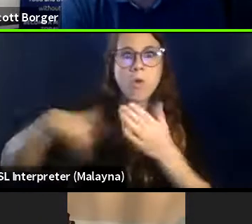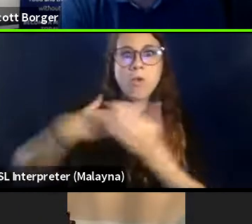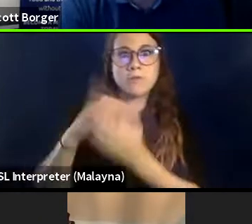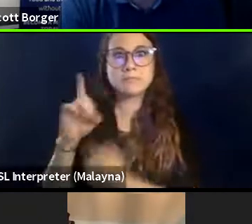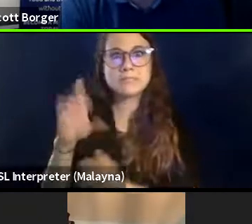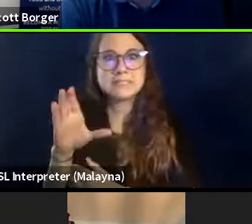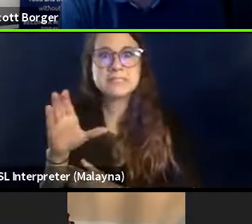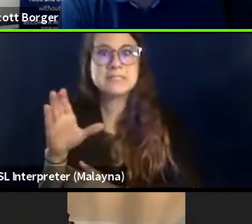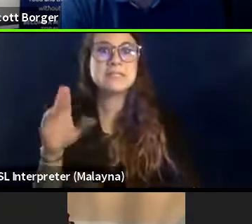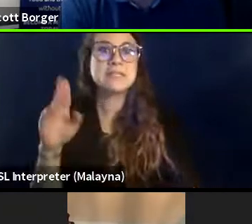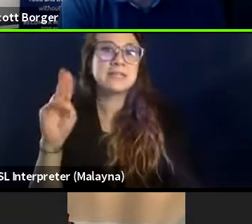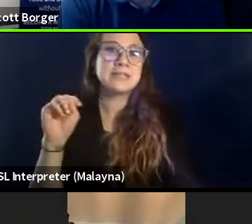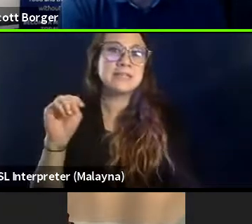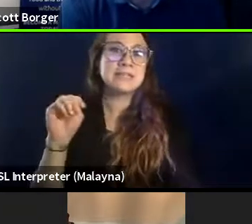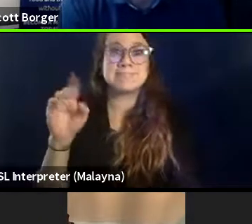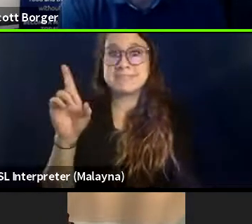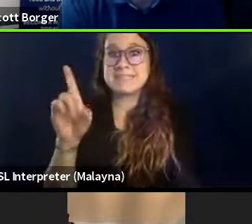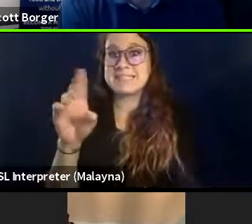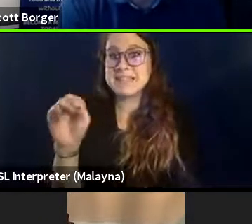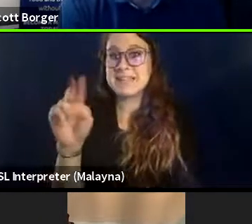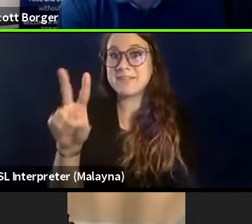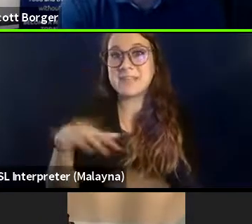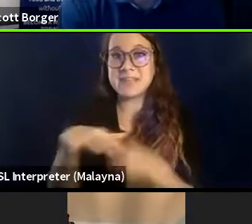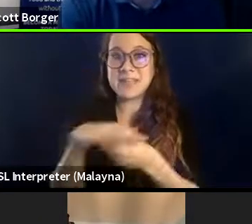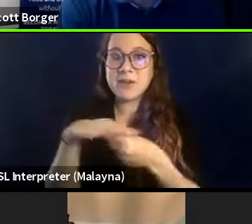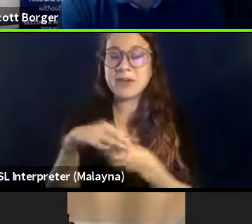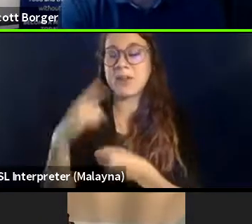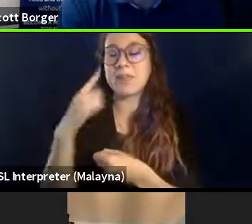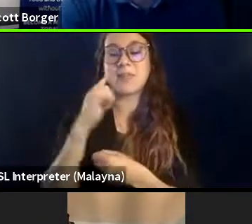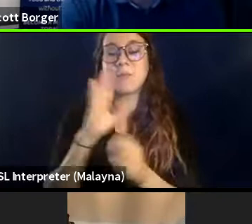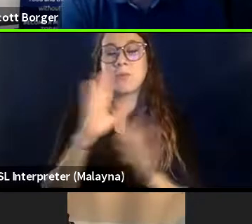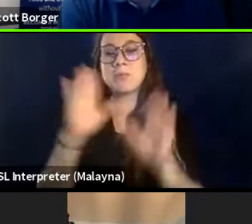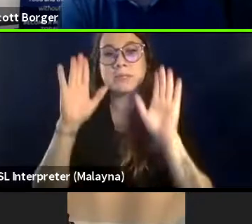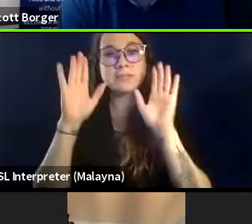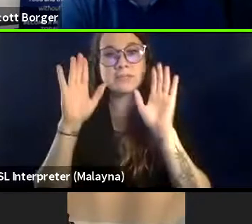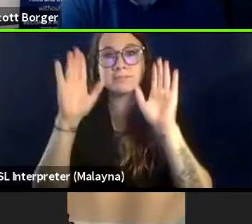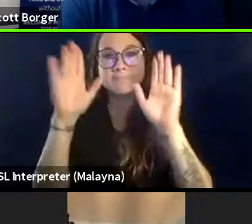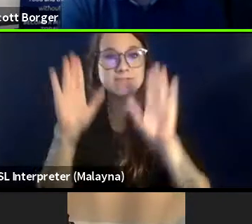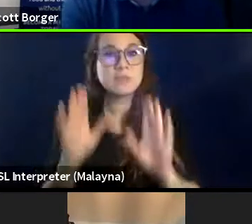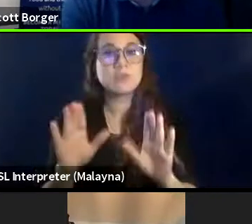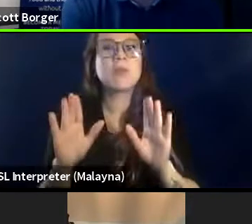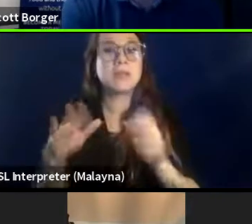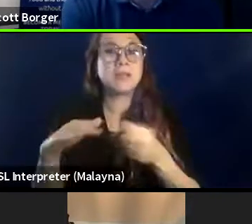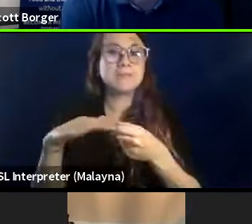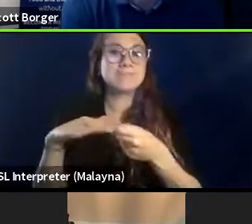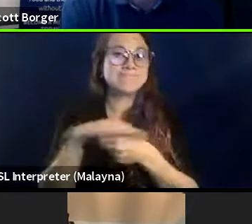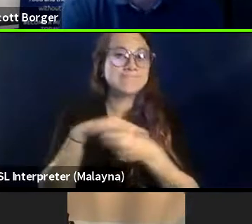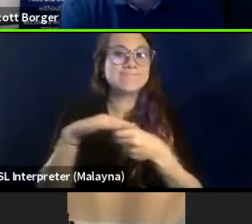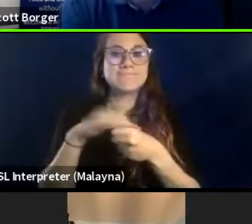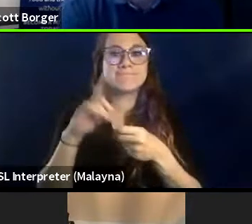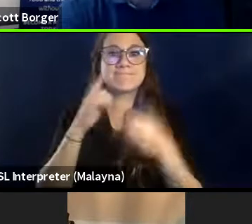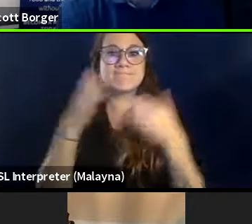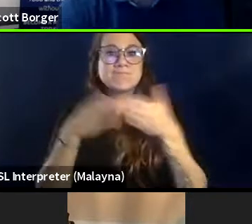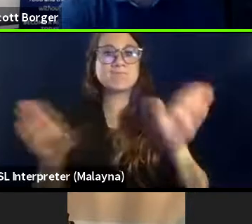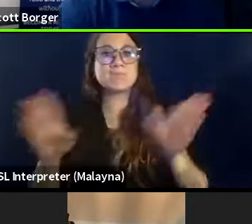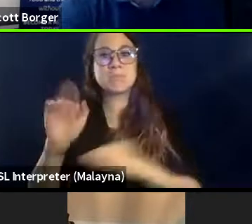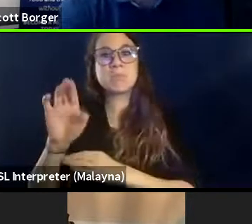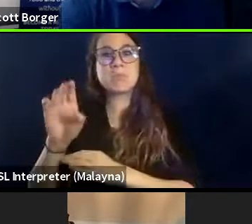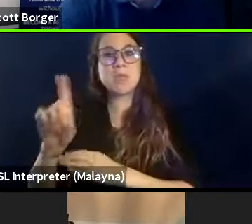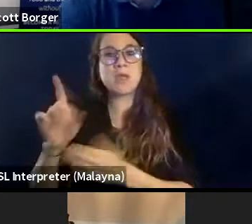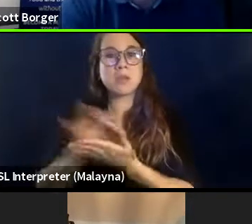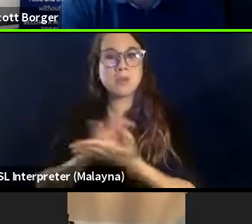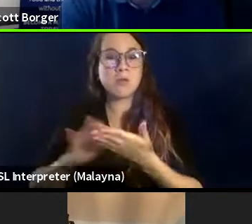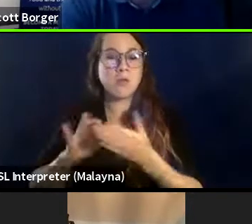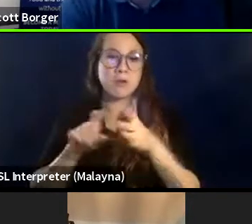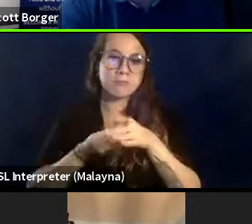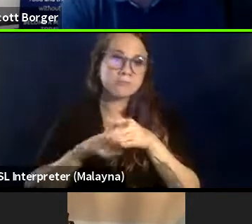the DMV, and we think it's going to be an archetype for neighborhoods across this country as Breadpoint expands. And so we're really